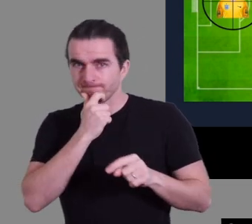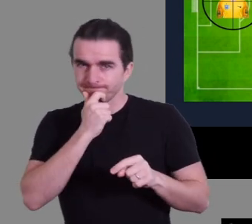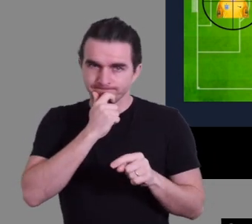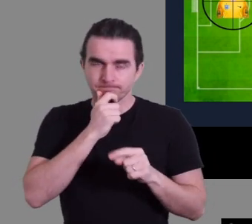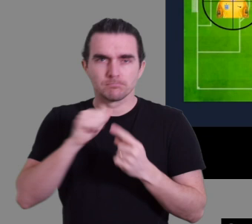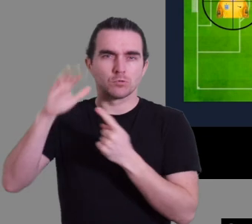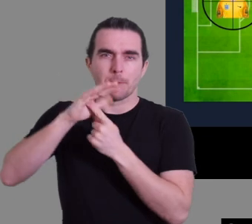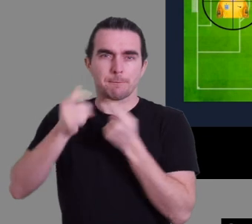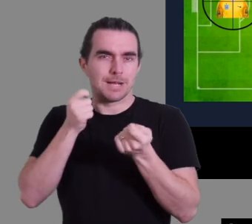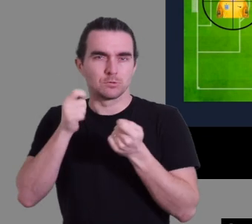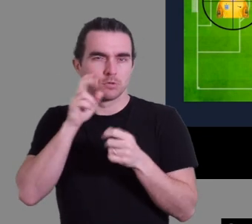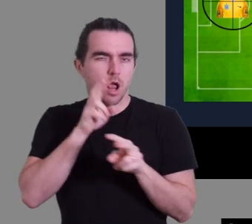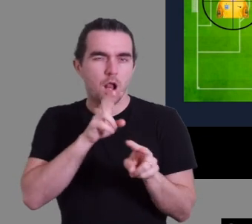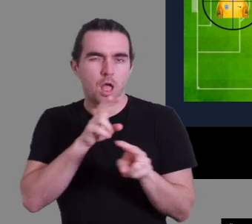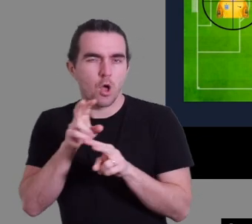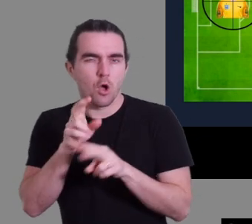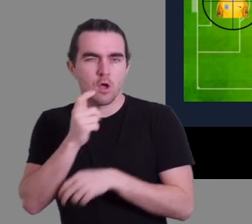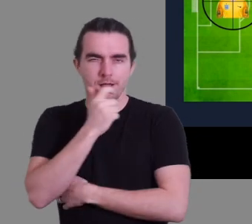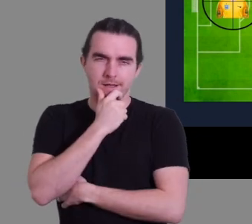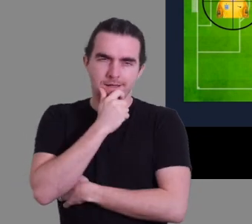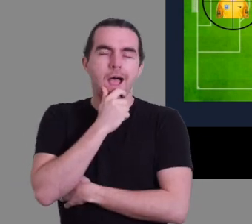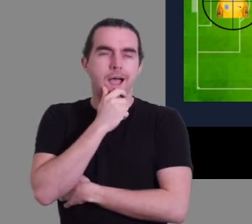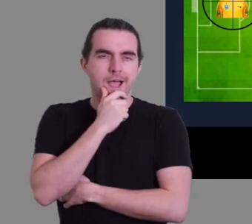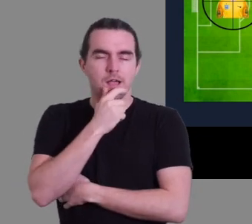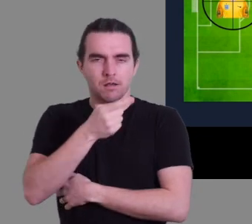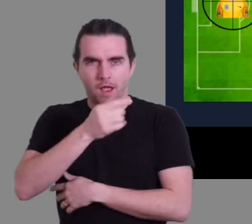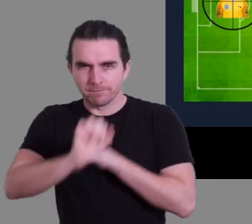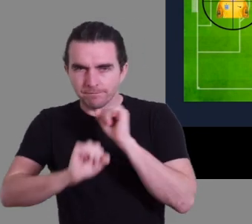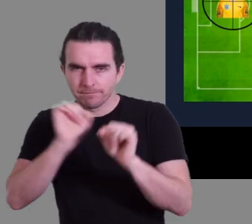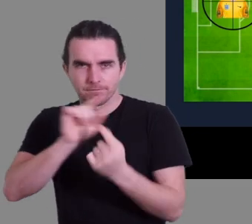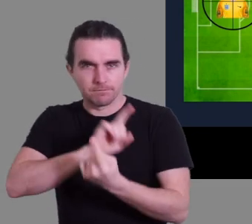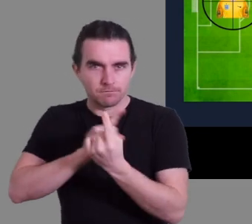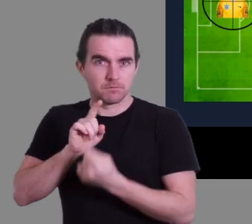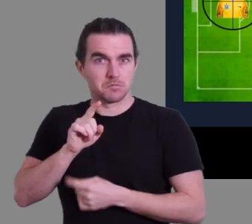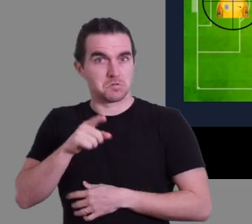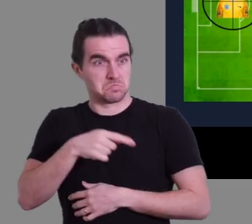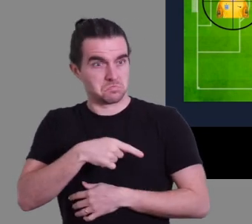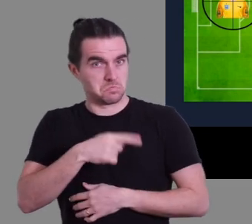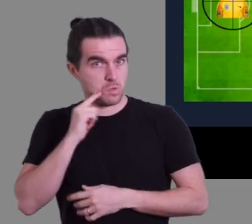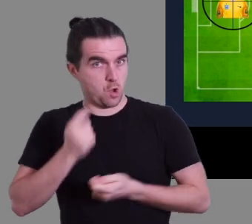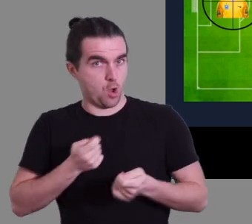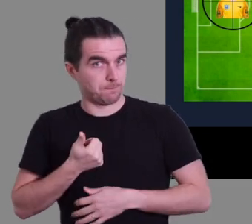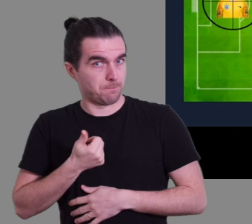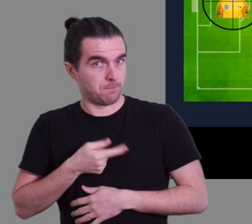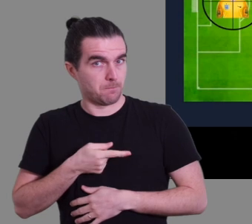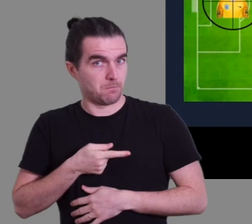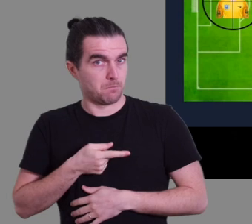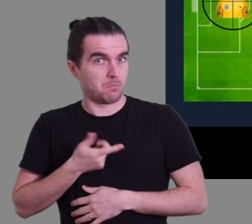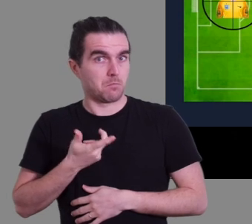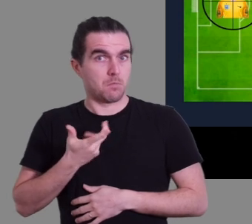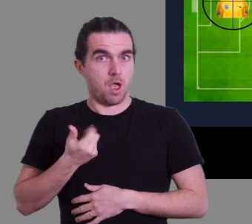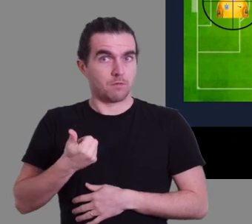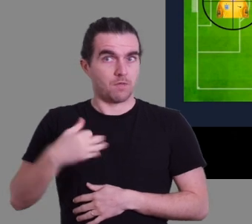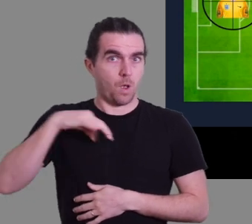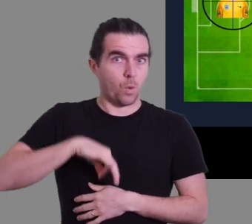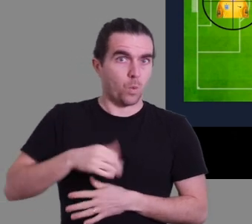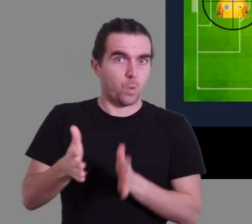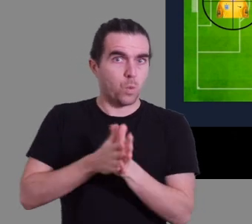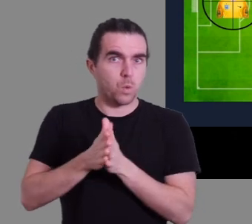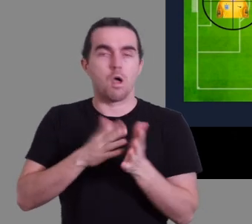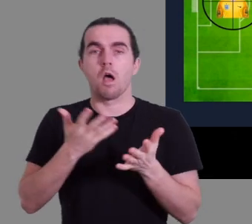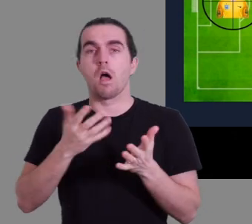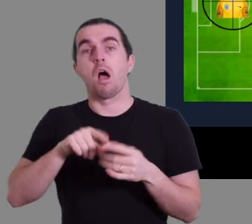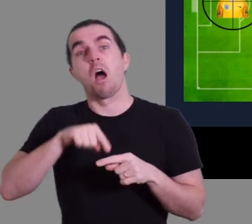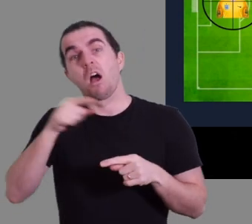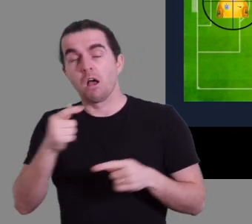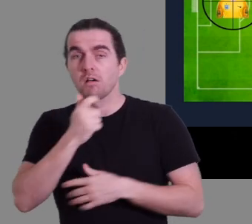the top managers will be looking in those games at each duel and thinking, what can he cope with this player? Yeah. Will this bring as an advantage? The other side to